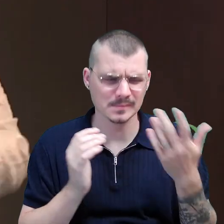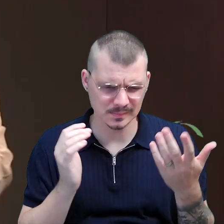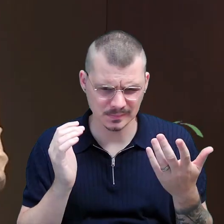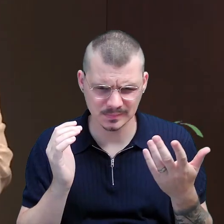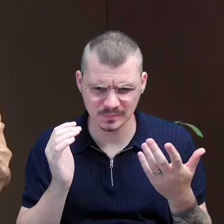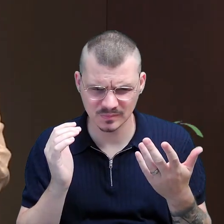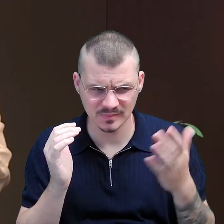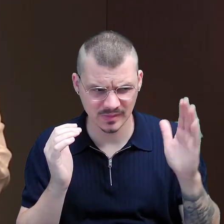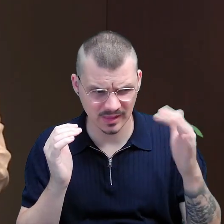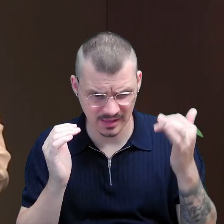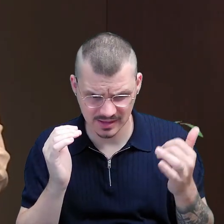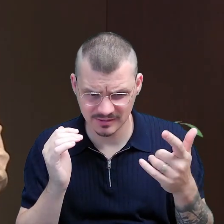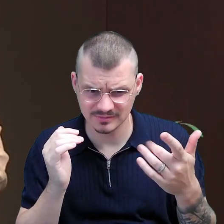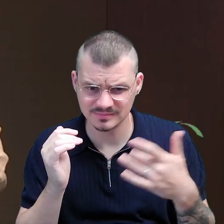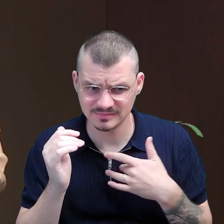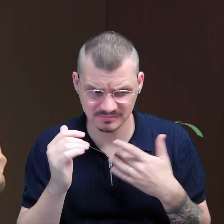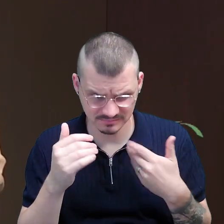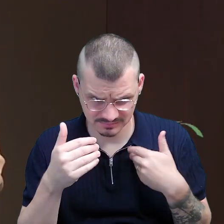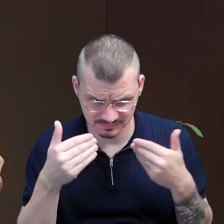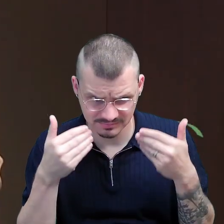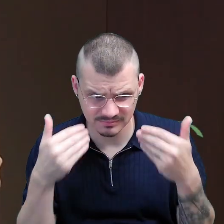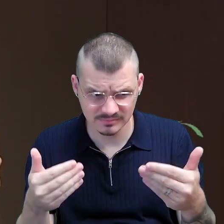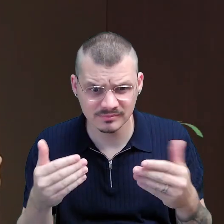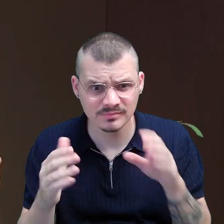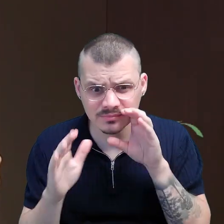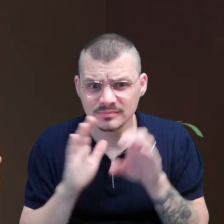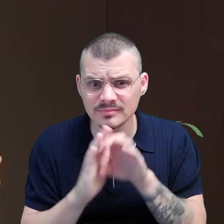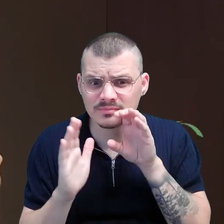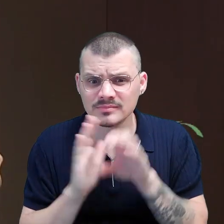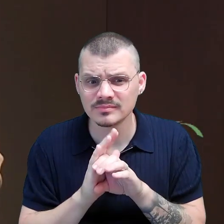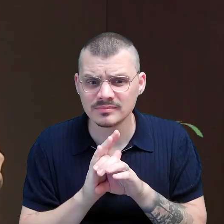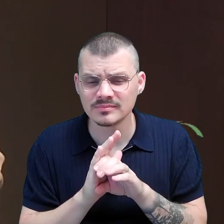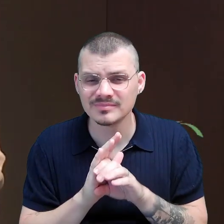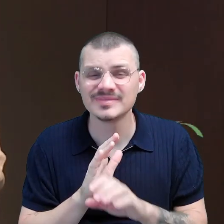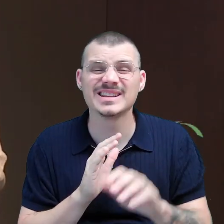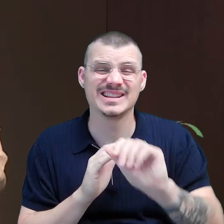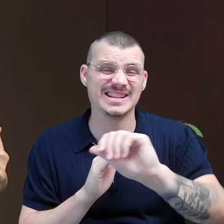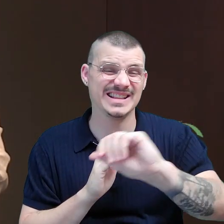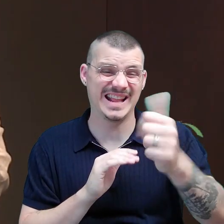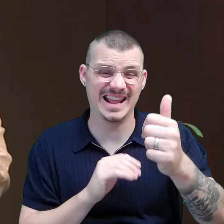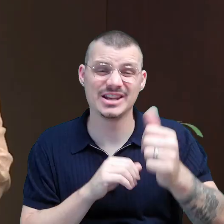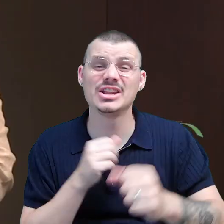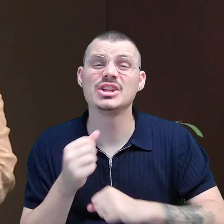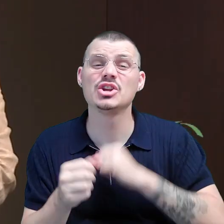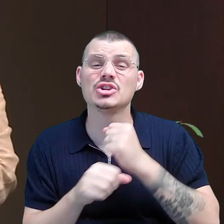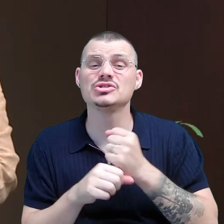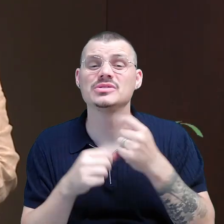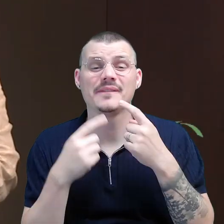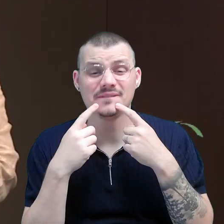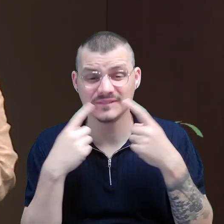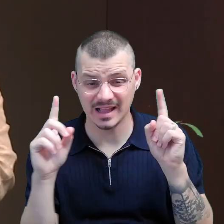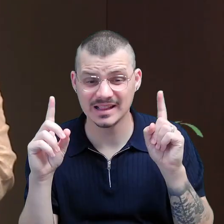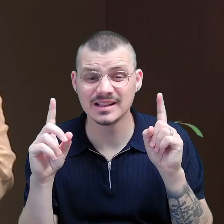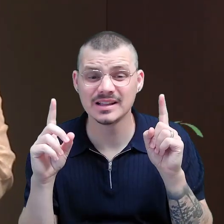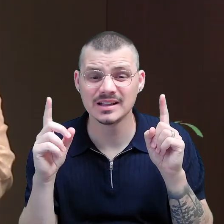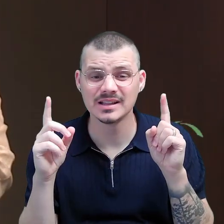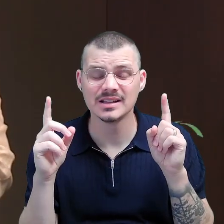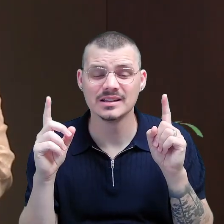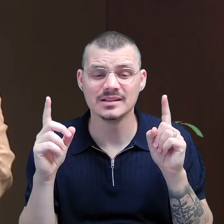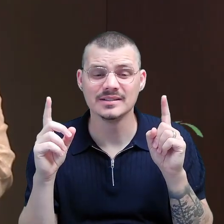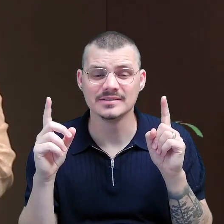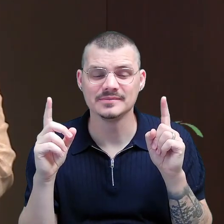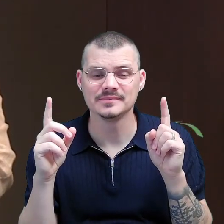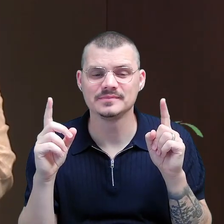And I say, how about that imaging we talked about? Finally, after 10 years,